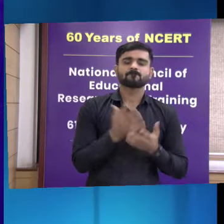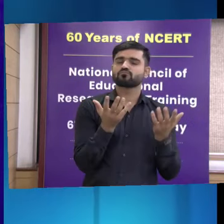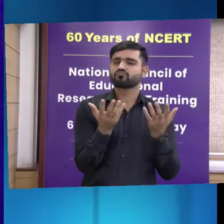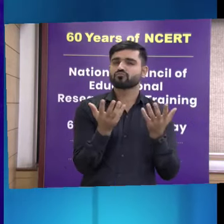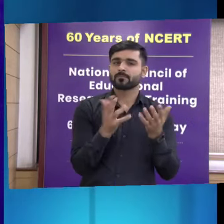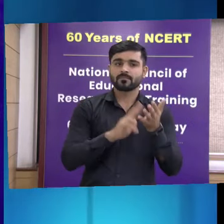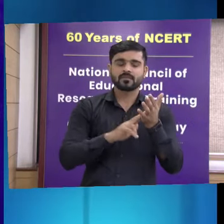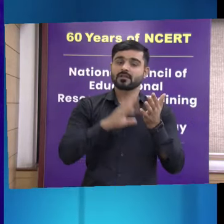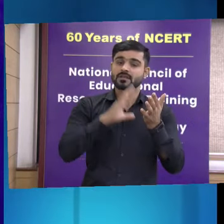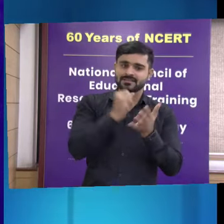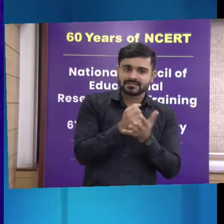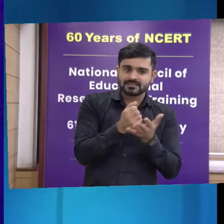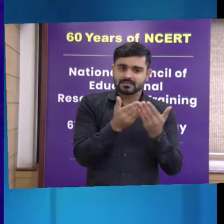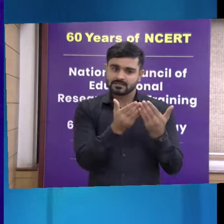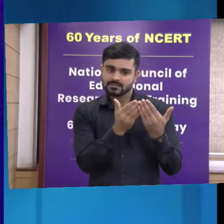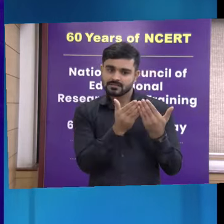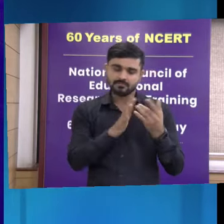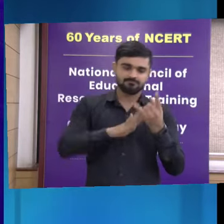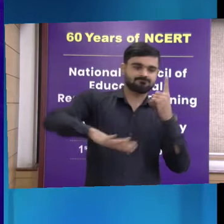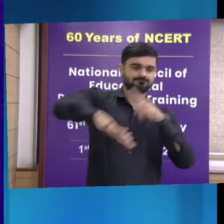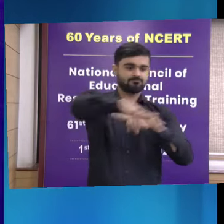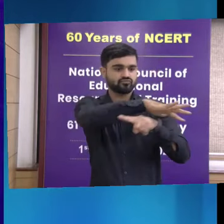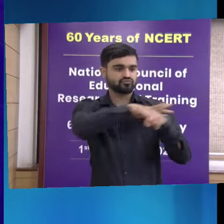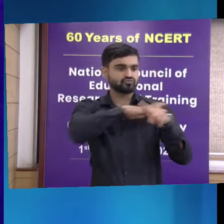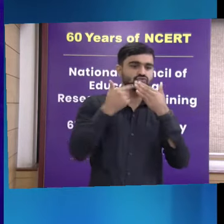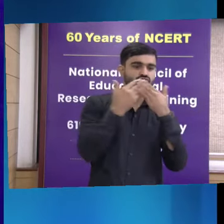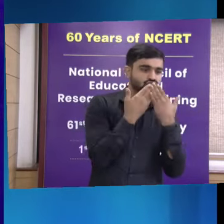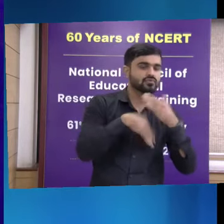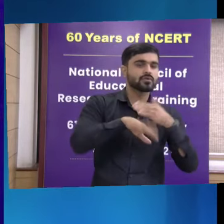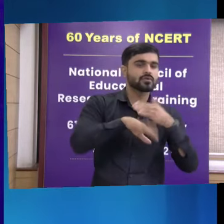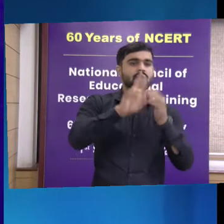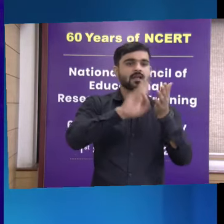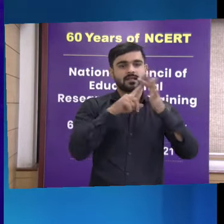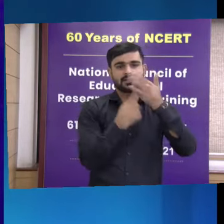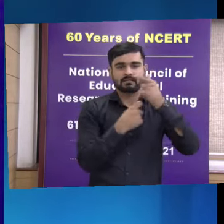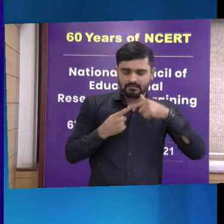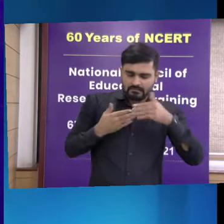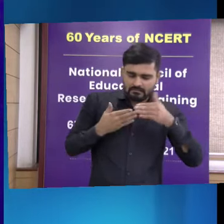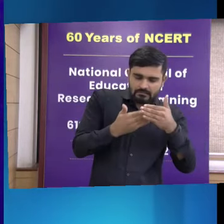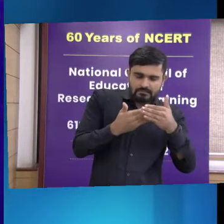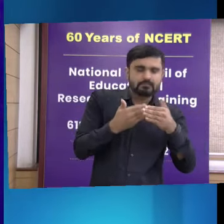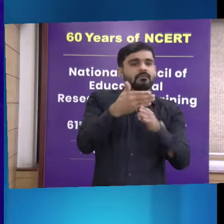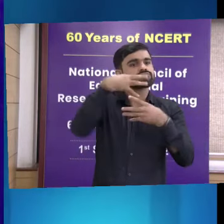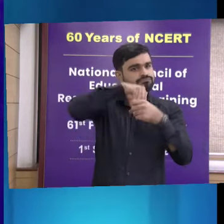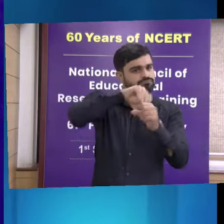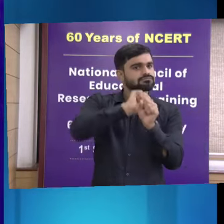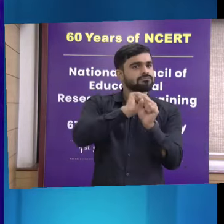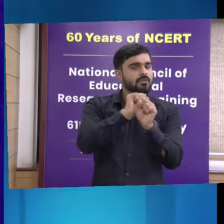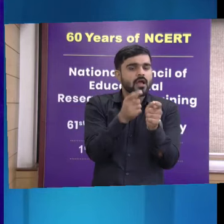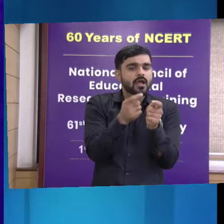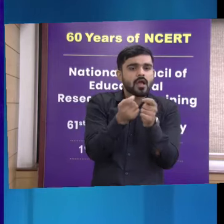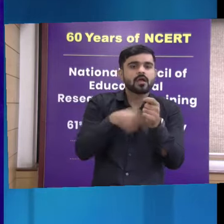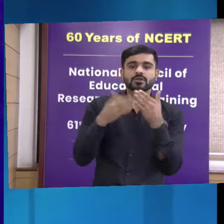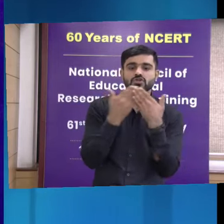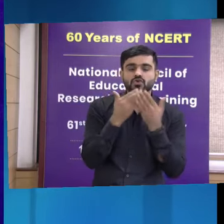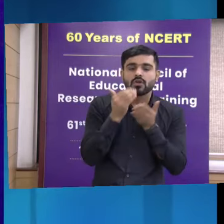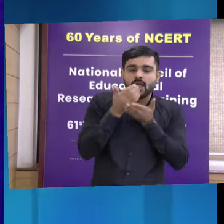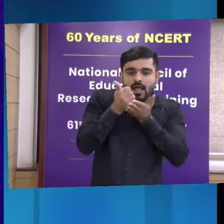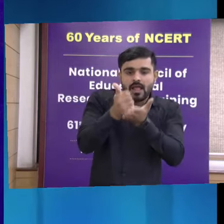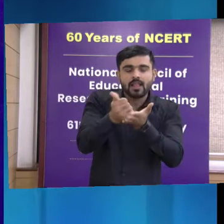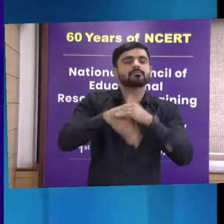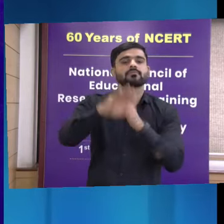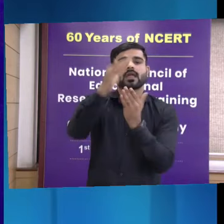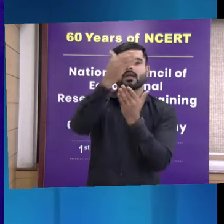for ensuring safe environment in the school. NCERT has been a close part of that. The school health program with the